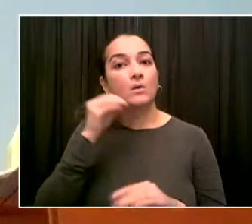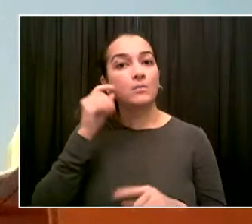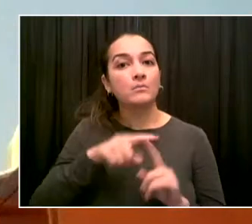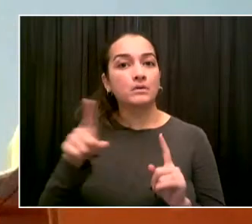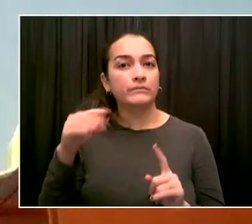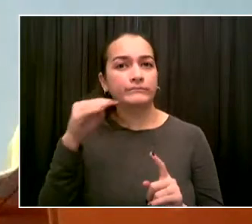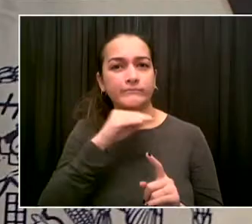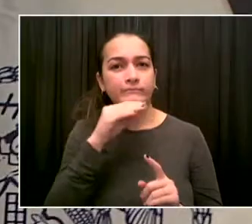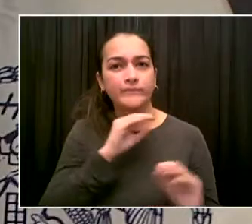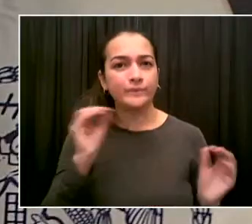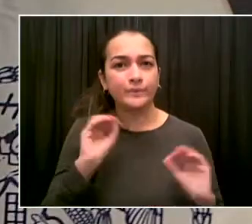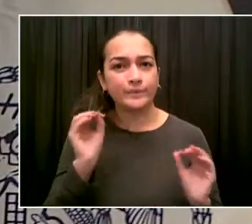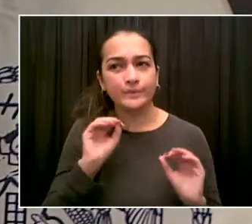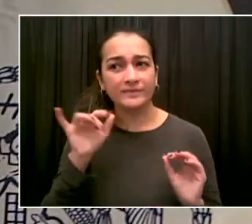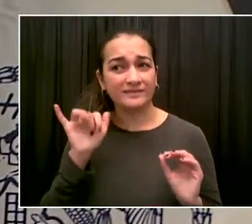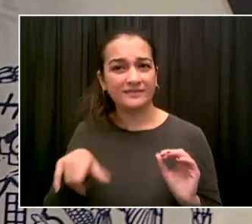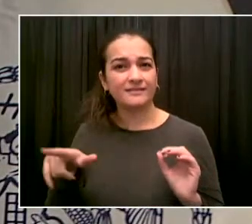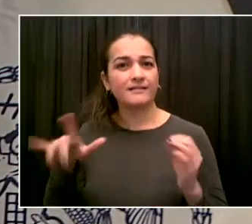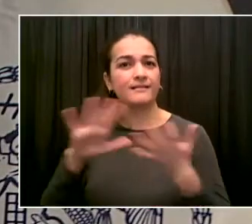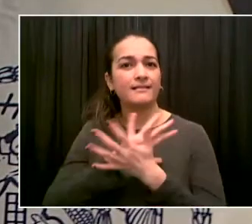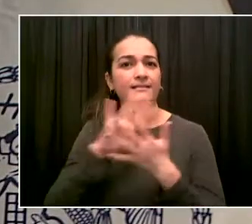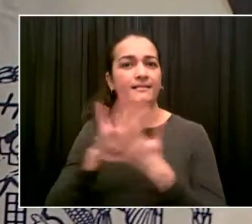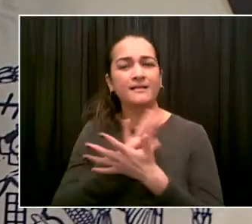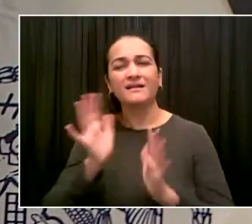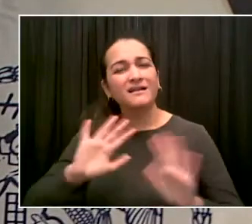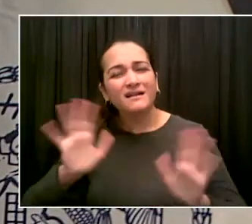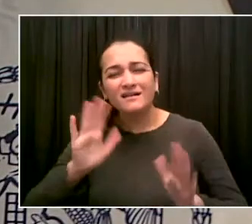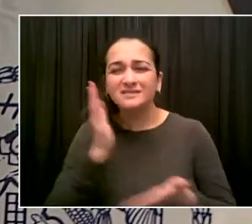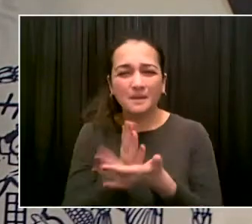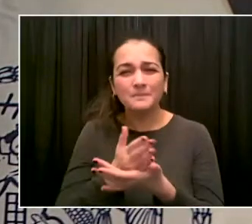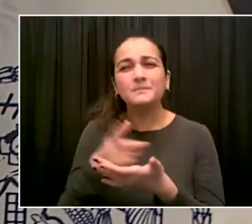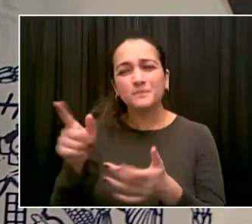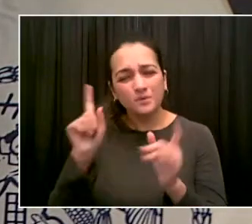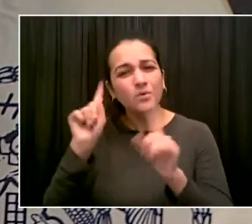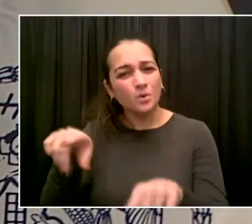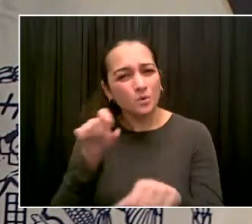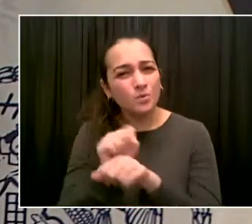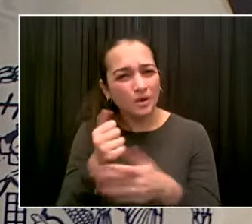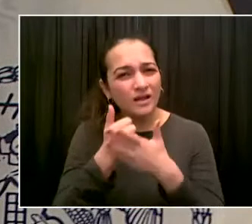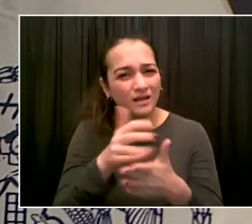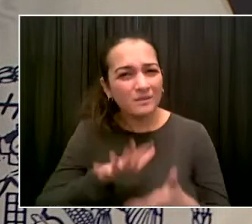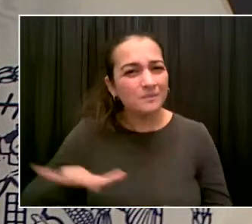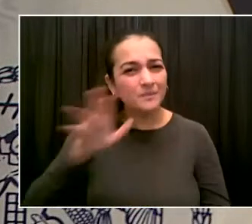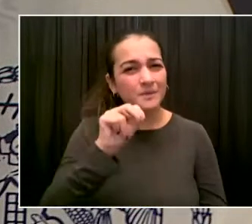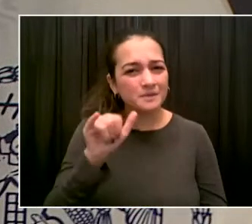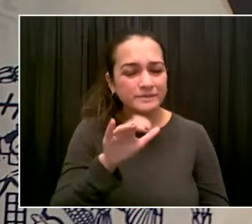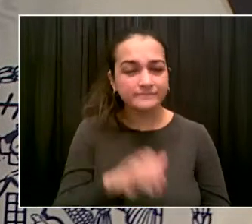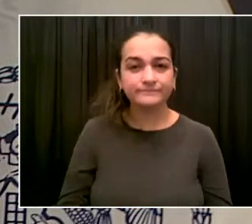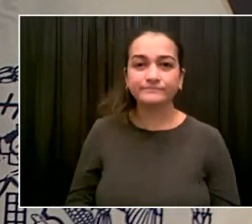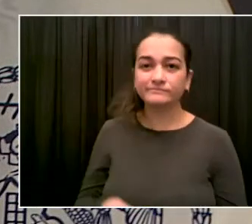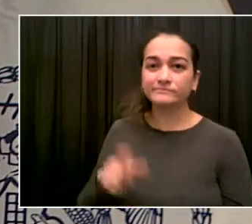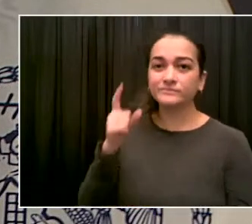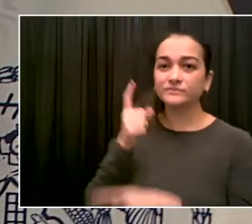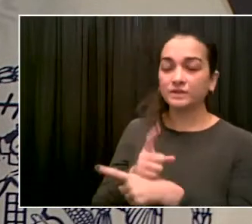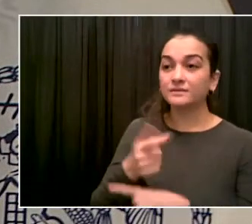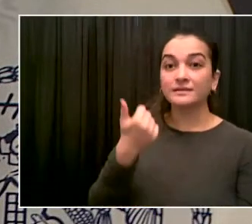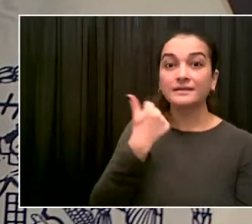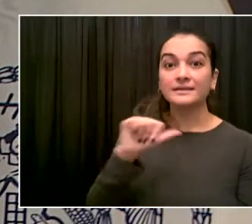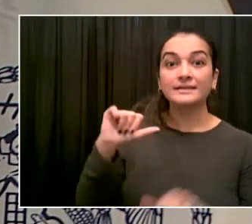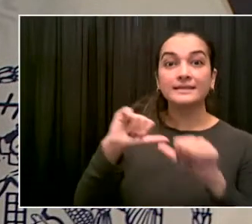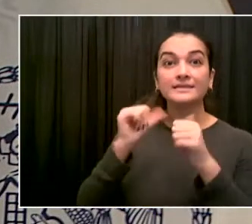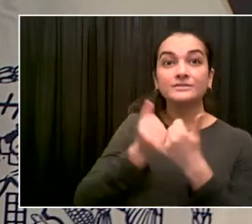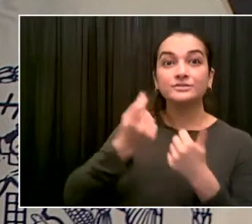the obvious, that people who are inappropriately using sick leave in the fire department or any other department are facing very